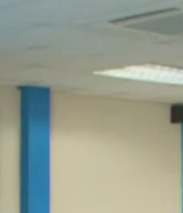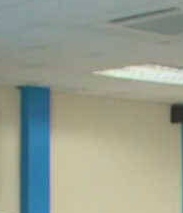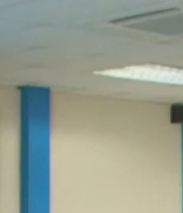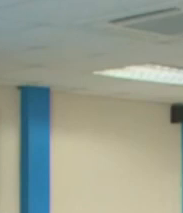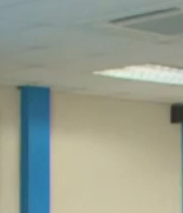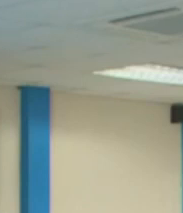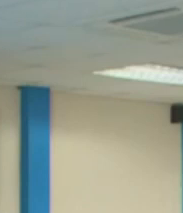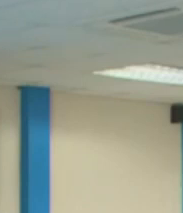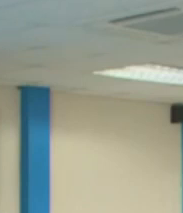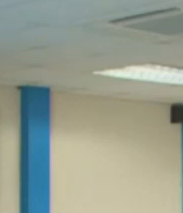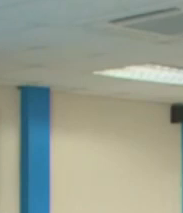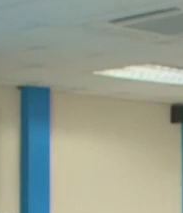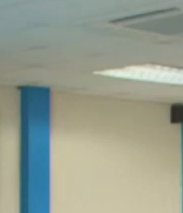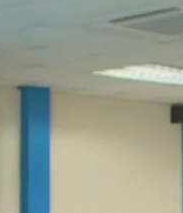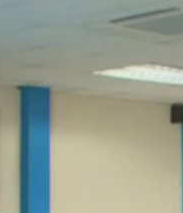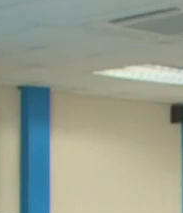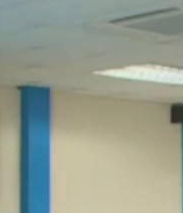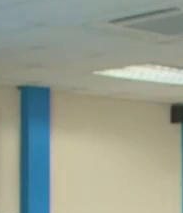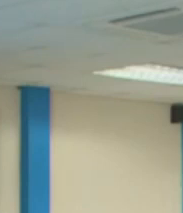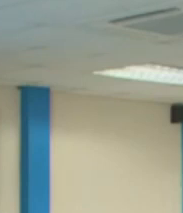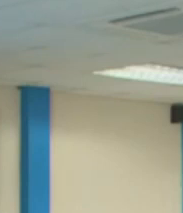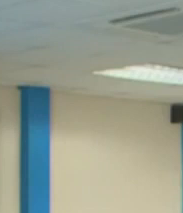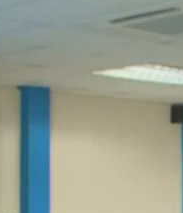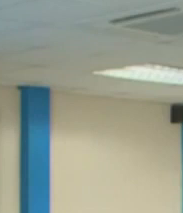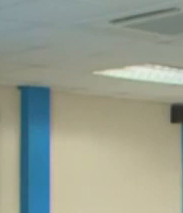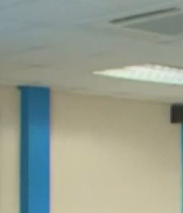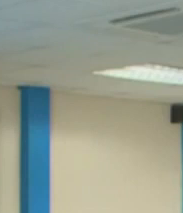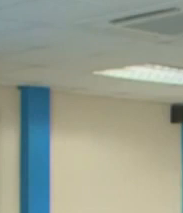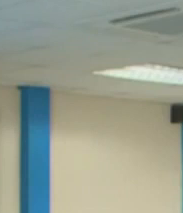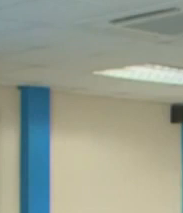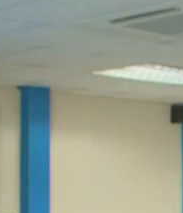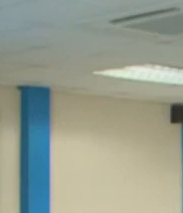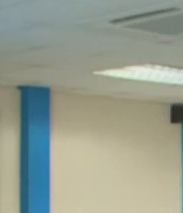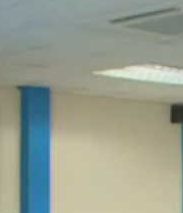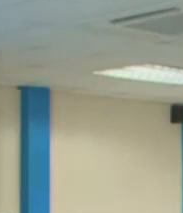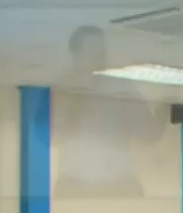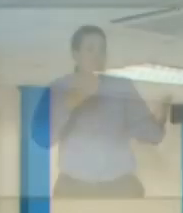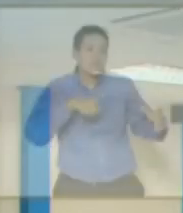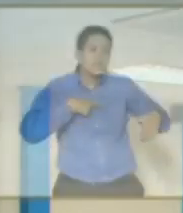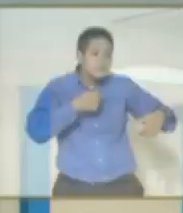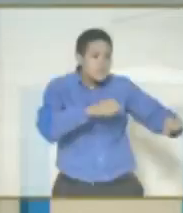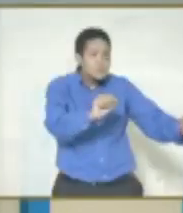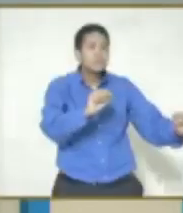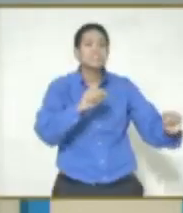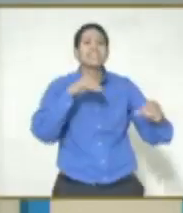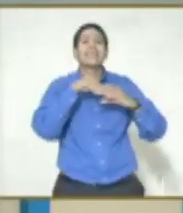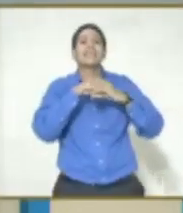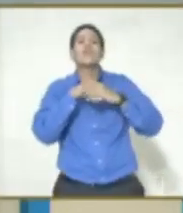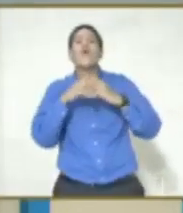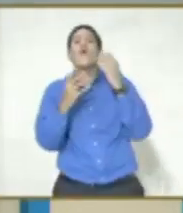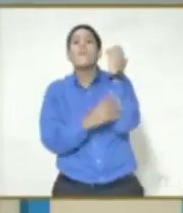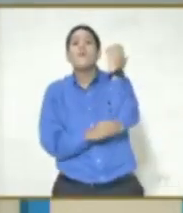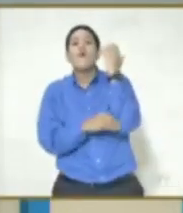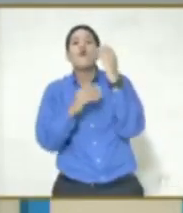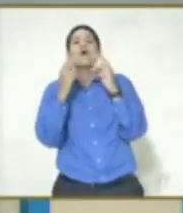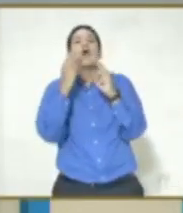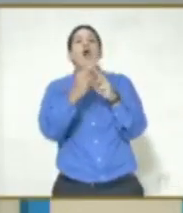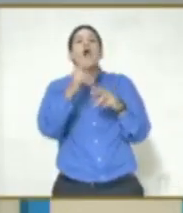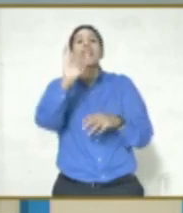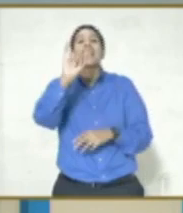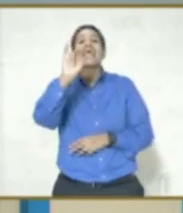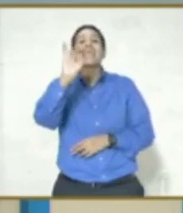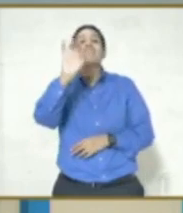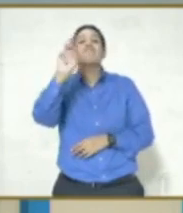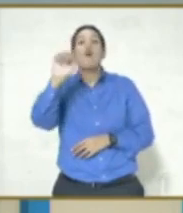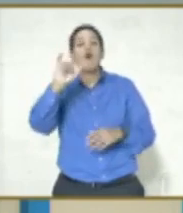program, the indoor poor, which we also call our infirmary residents, and the outdoor program, our major